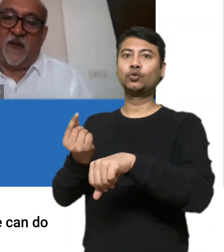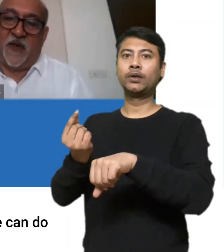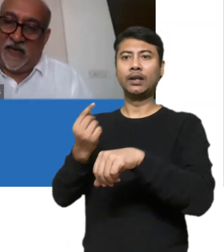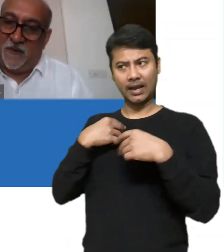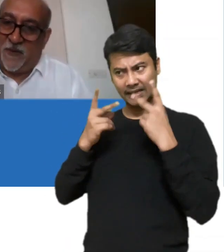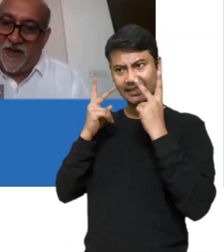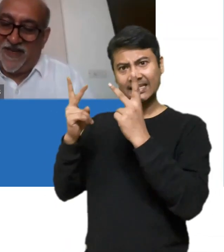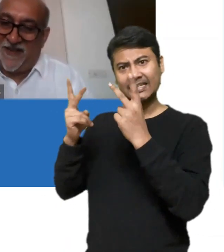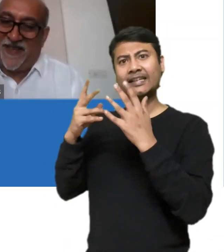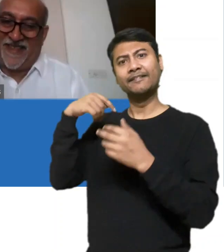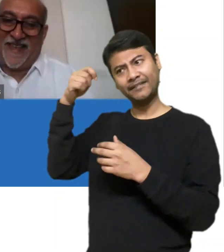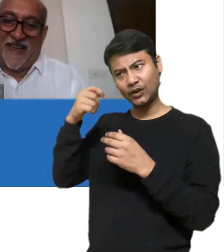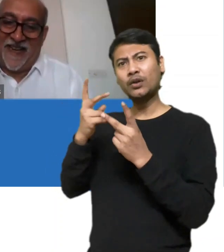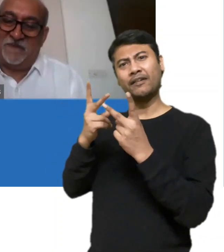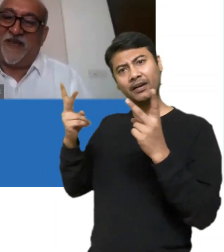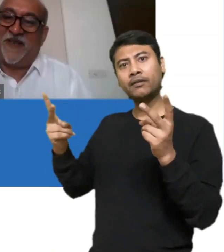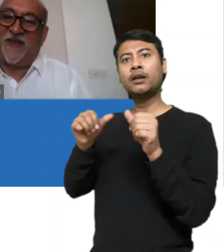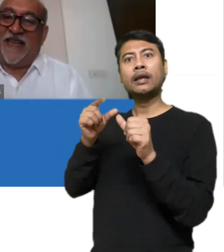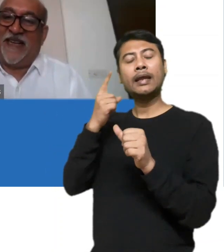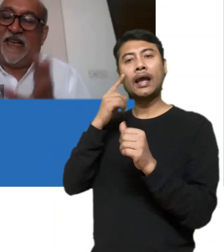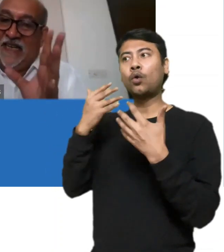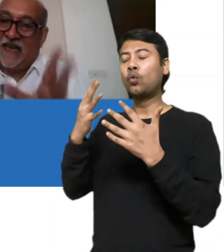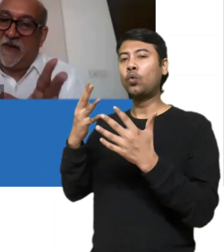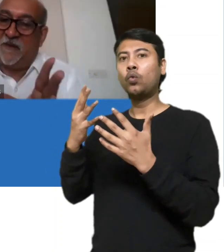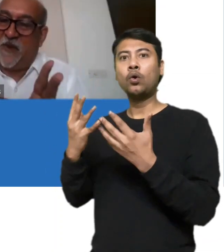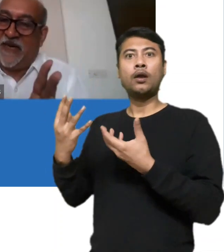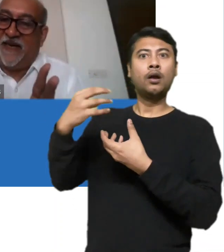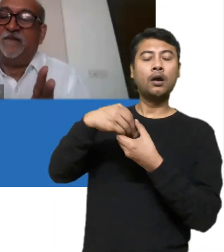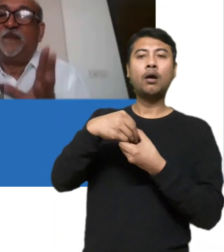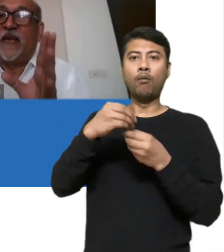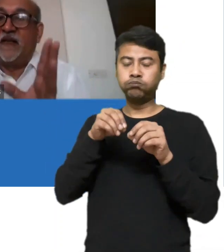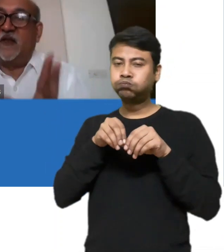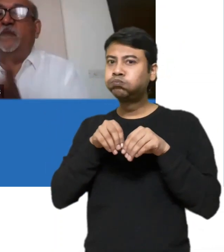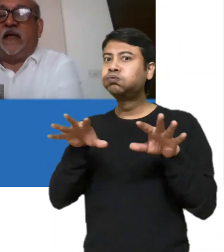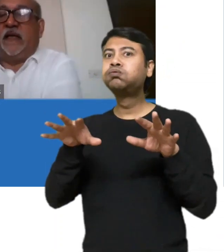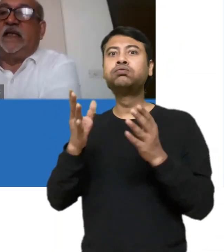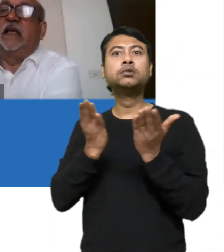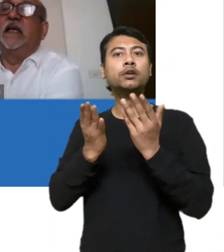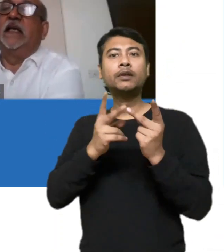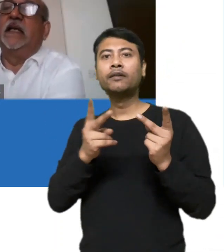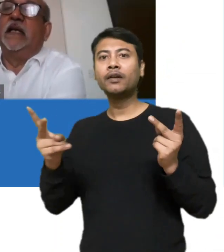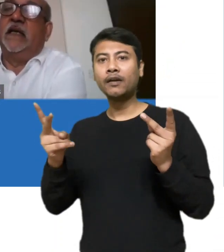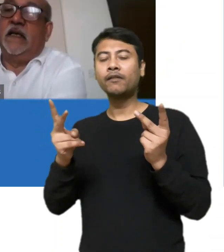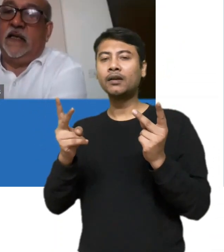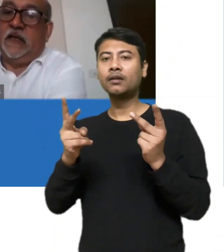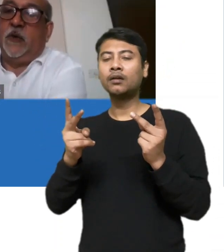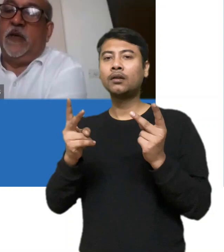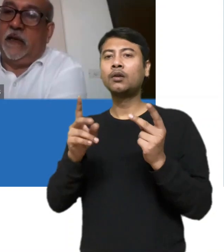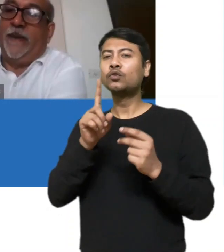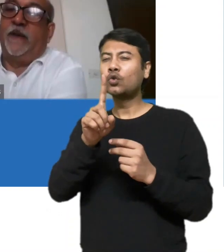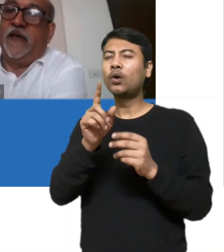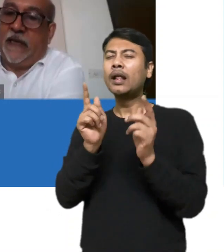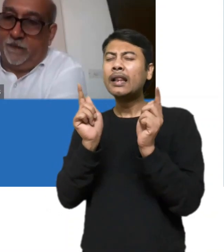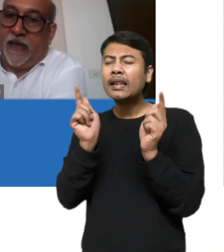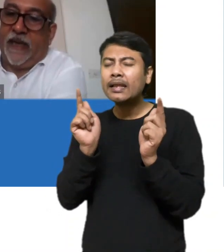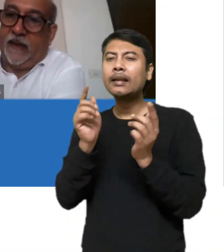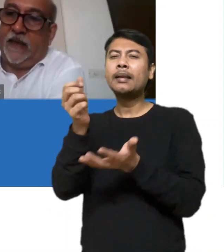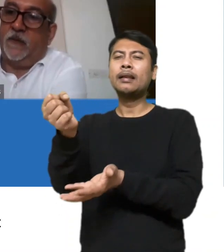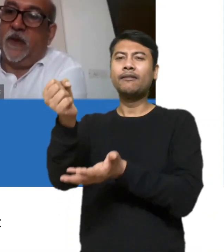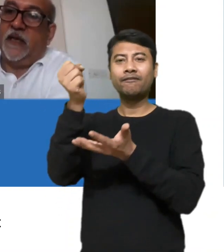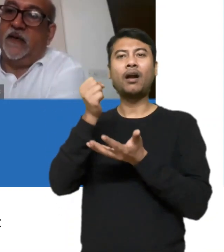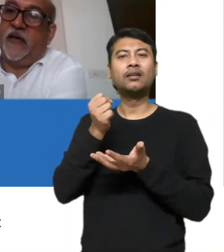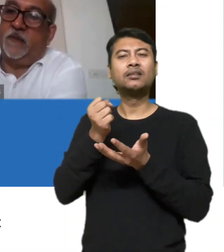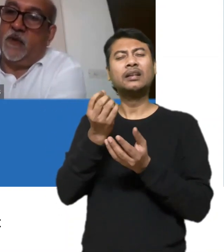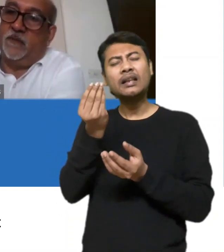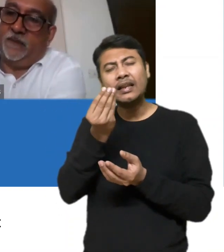we can do. I'm one request: help us with getting a little bit money to make this do a little bit of a leap ahead,